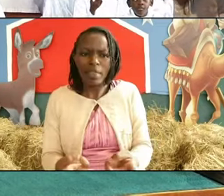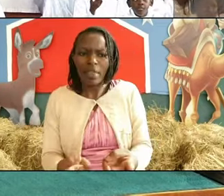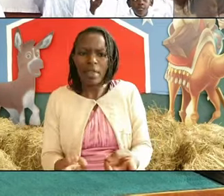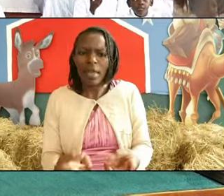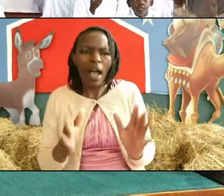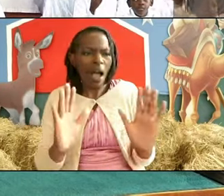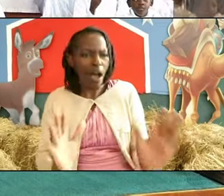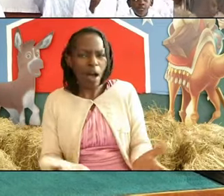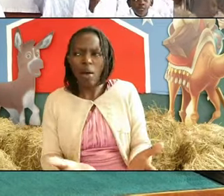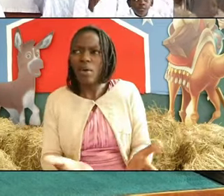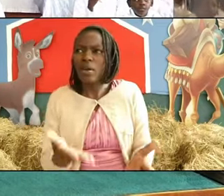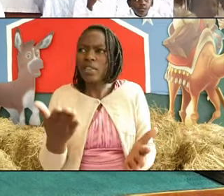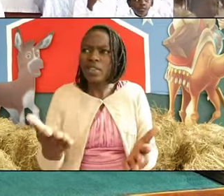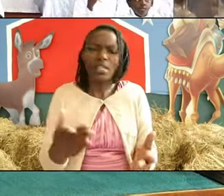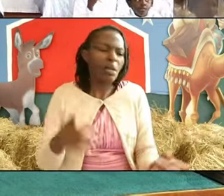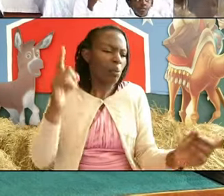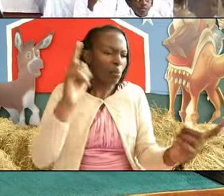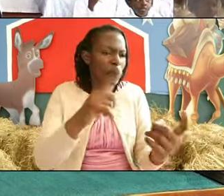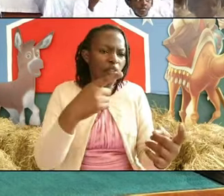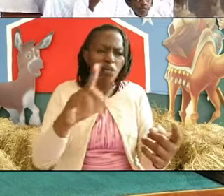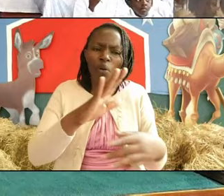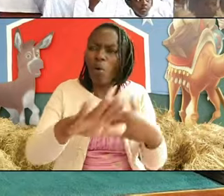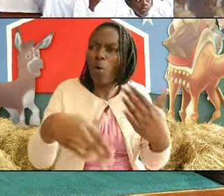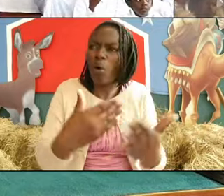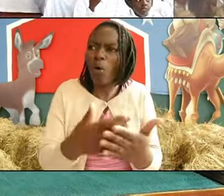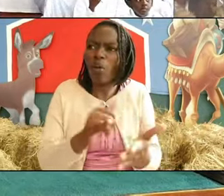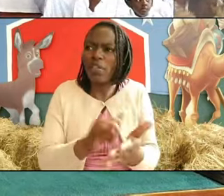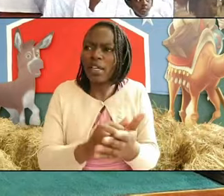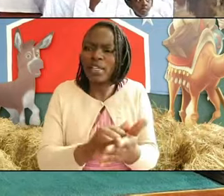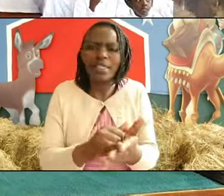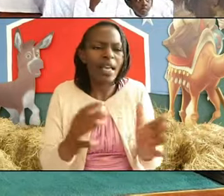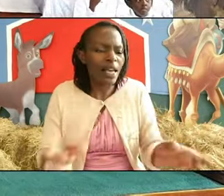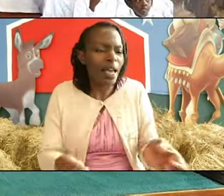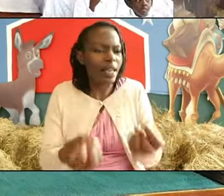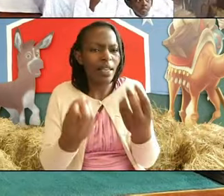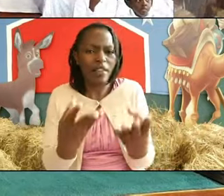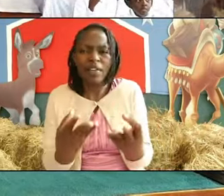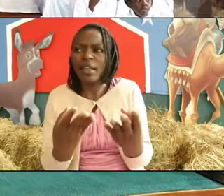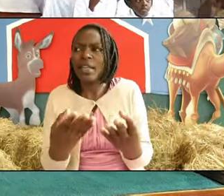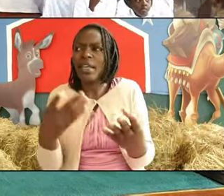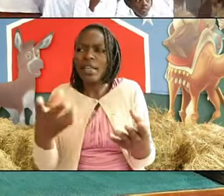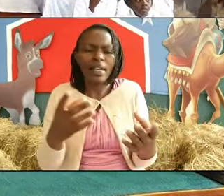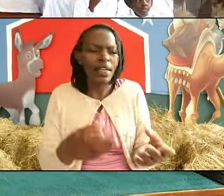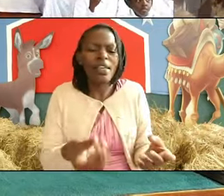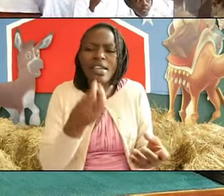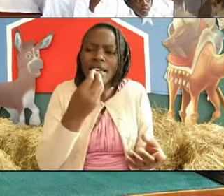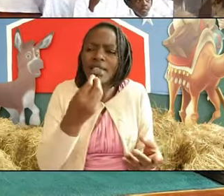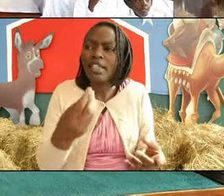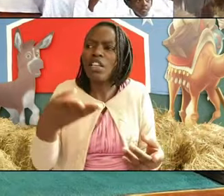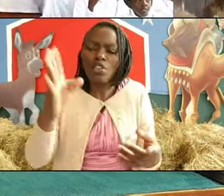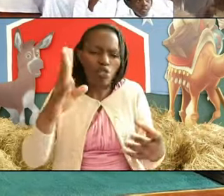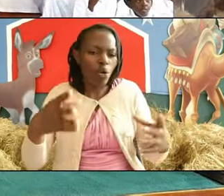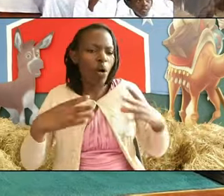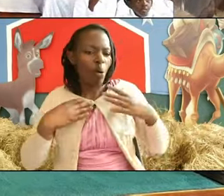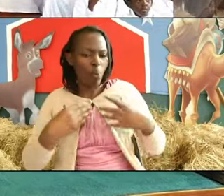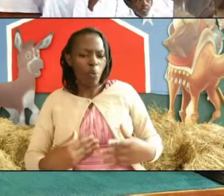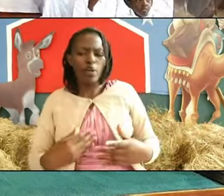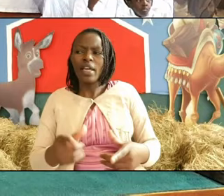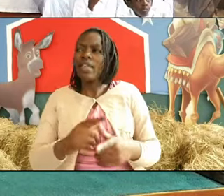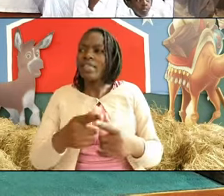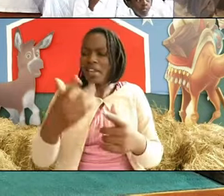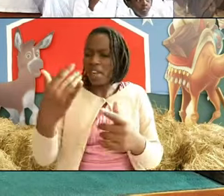of a slave that has been paid for a king. He has eaten your bread, he drank your wine, and he has betrayed